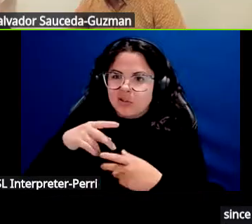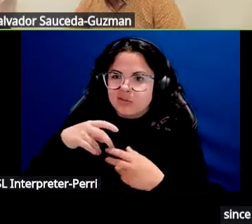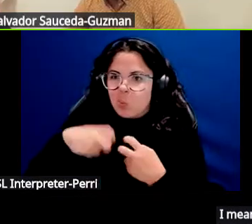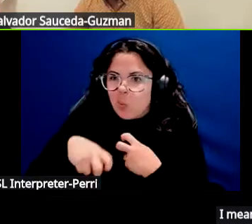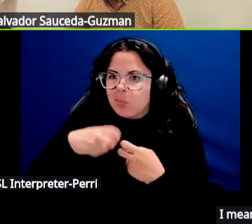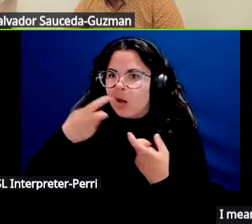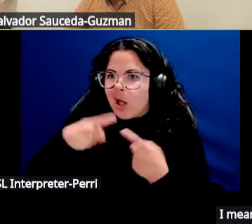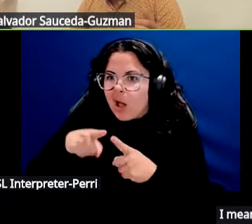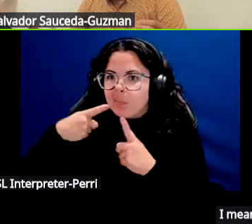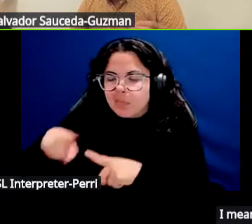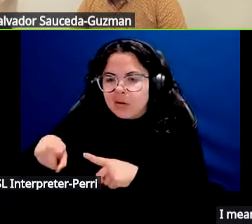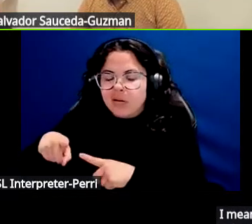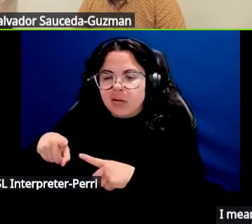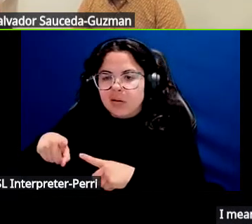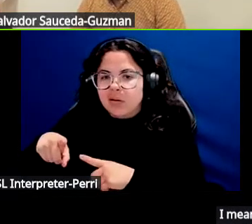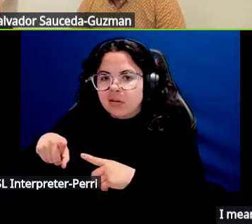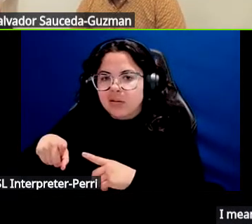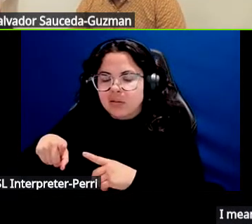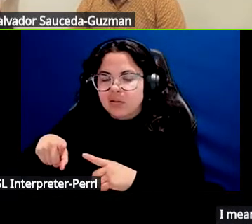to our constituents.